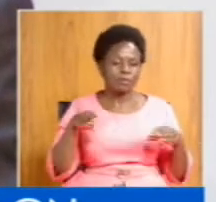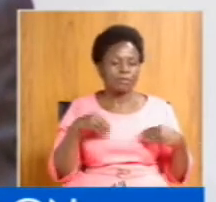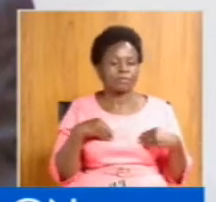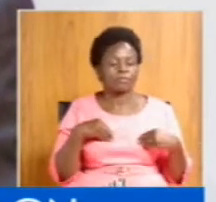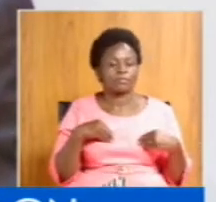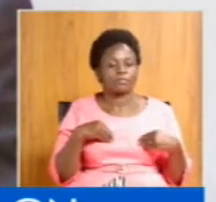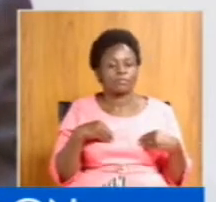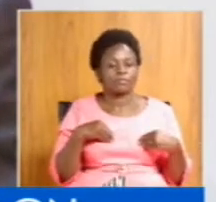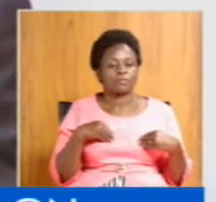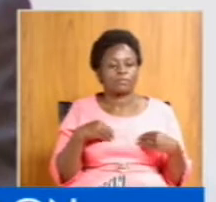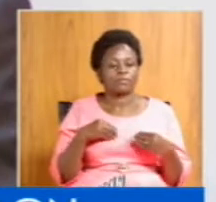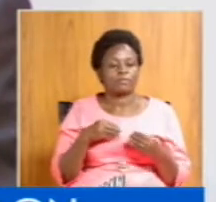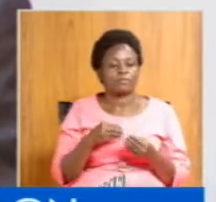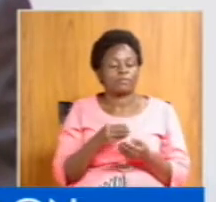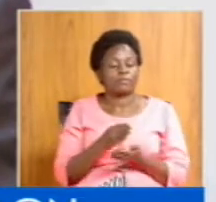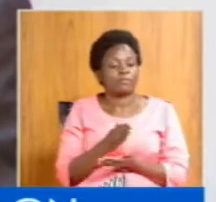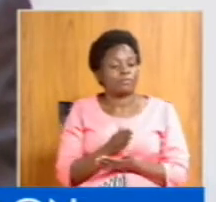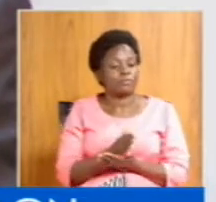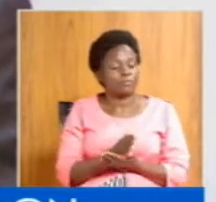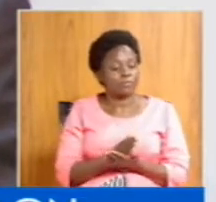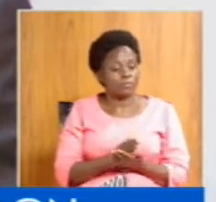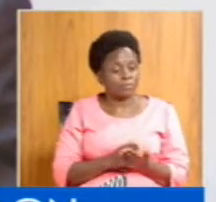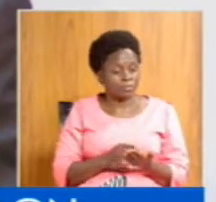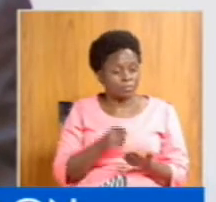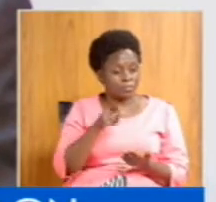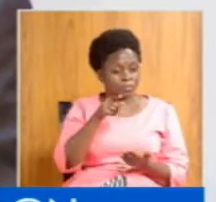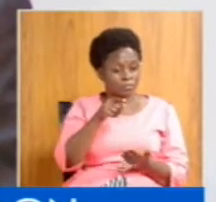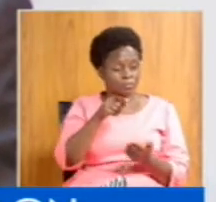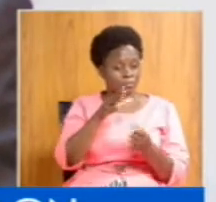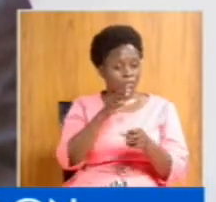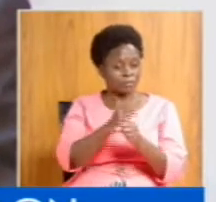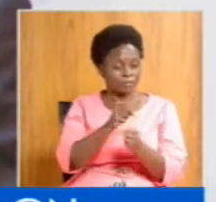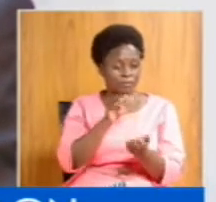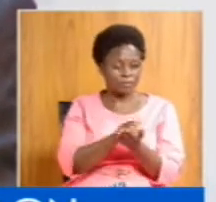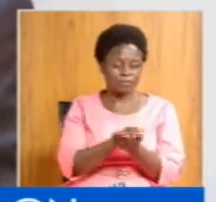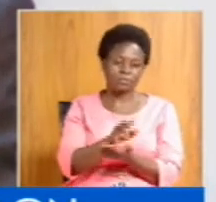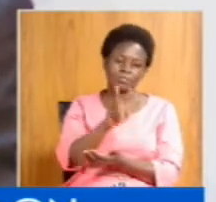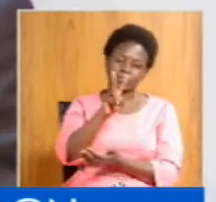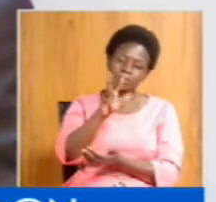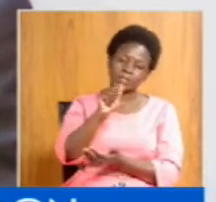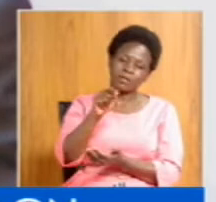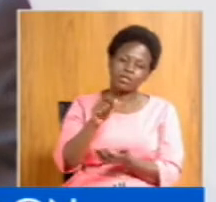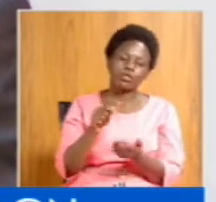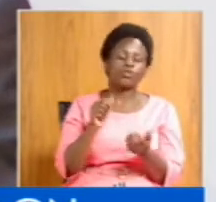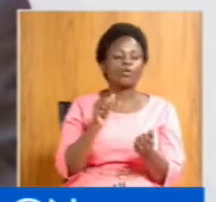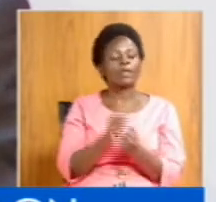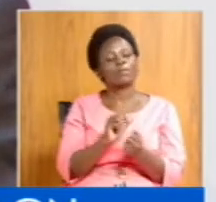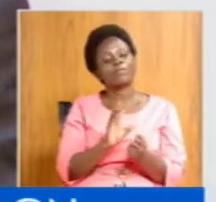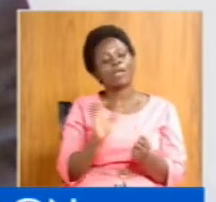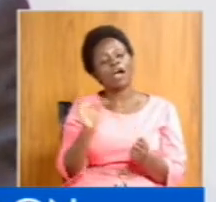some firms to retain the VAT to help them with their cash flow